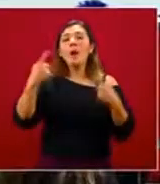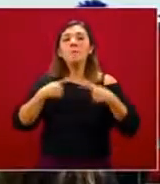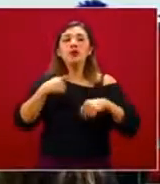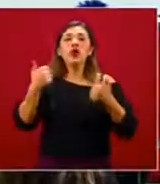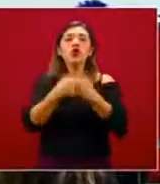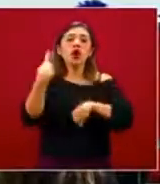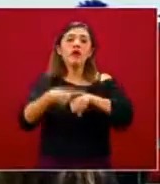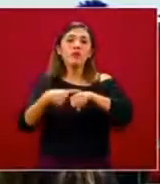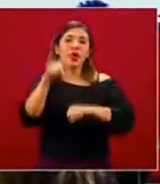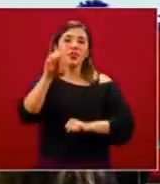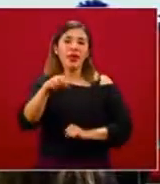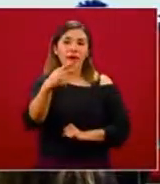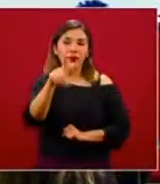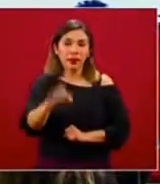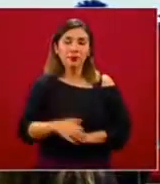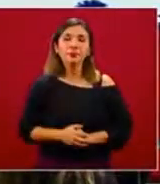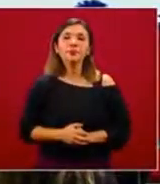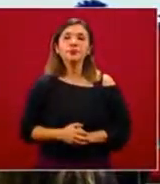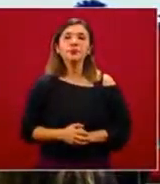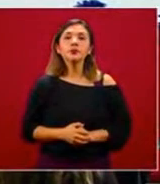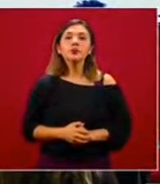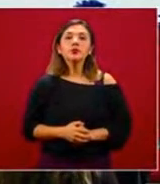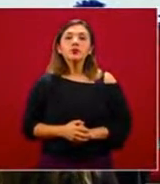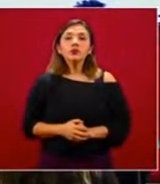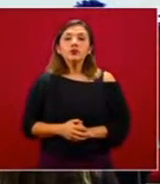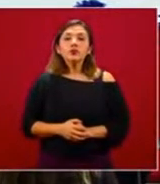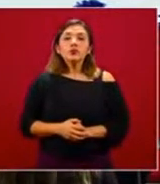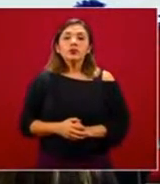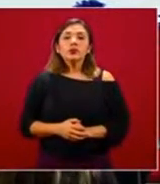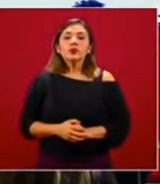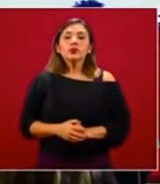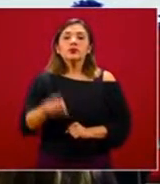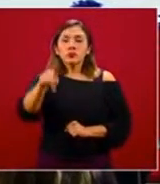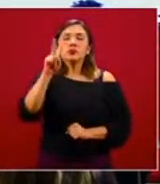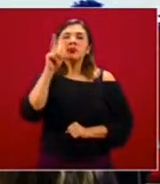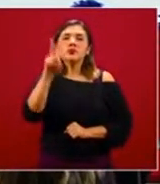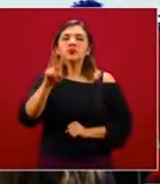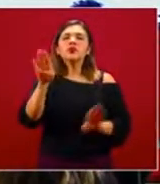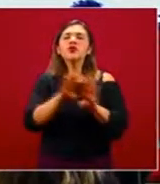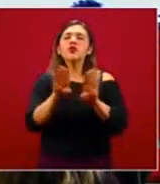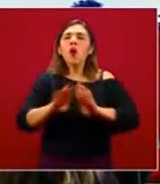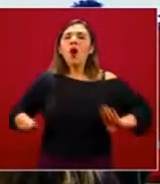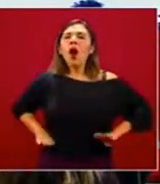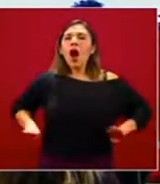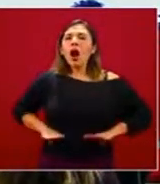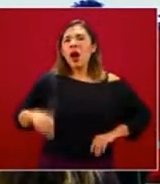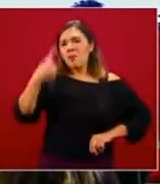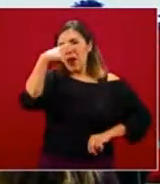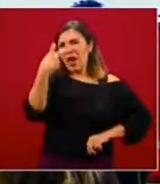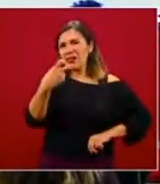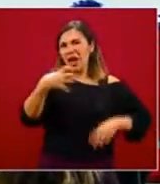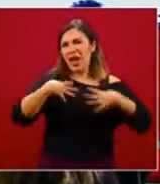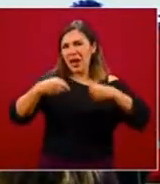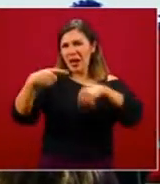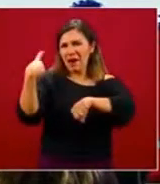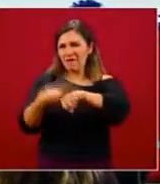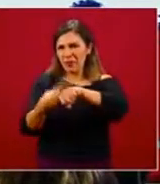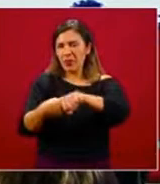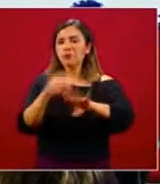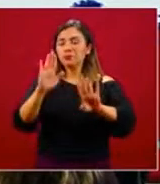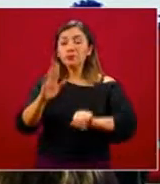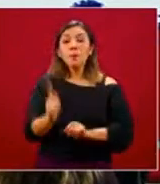for the hospitals so that they can be treated accordingly. I'm going to go to the